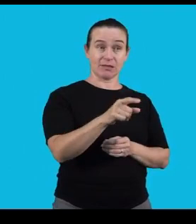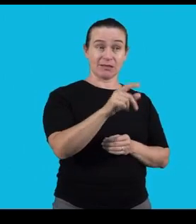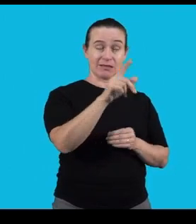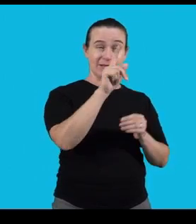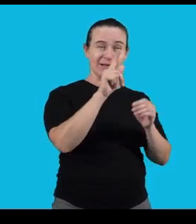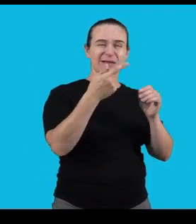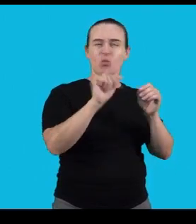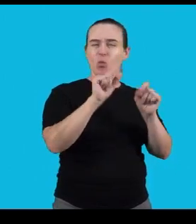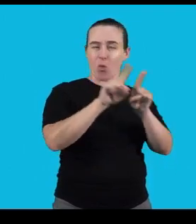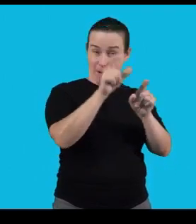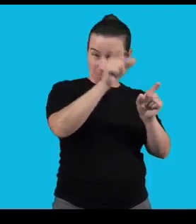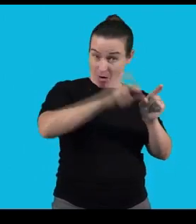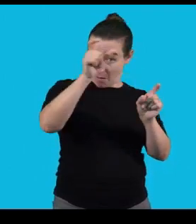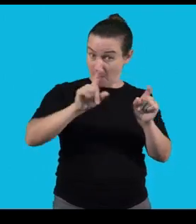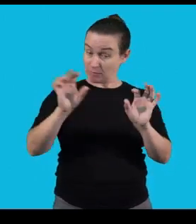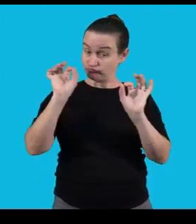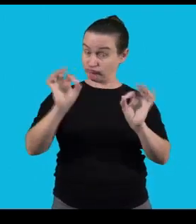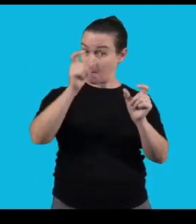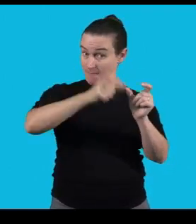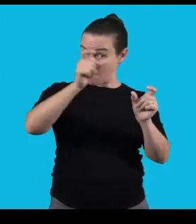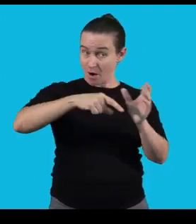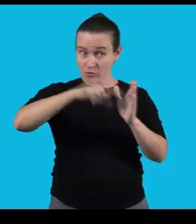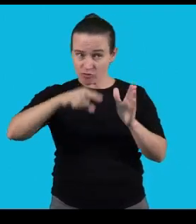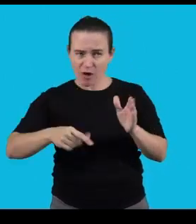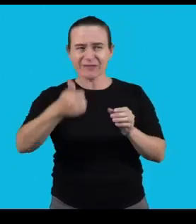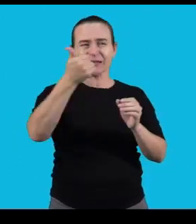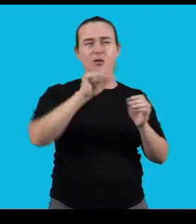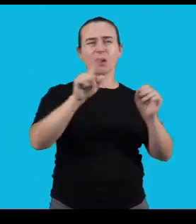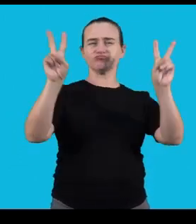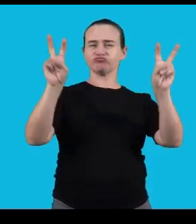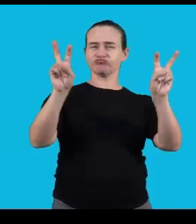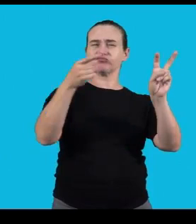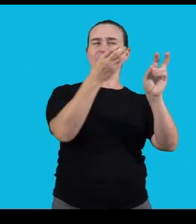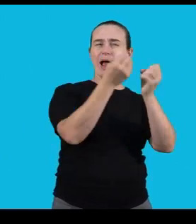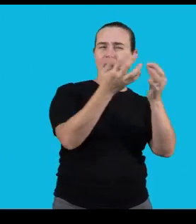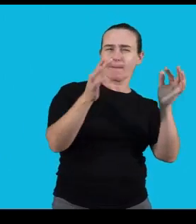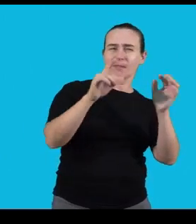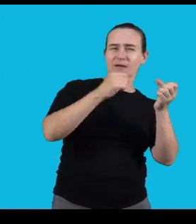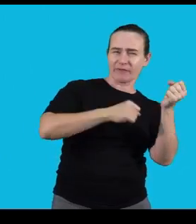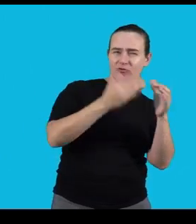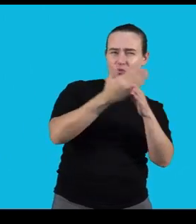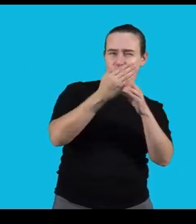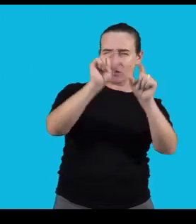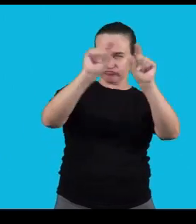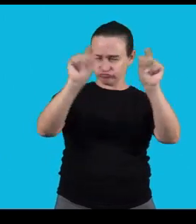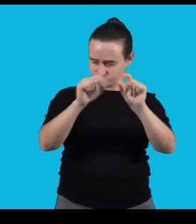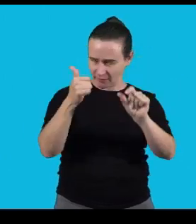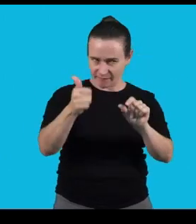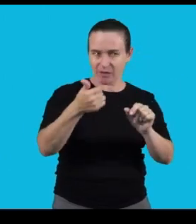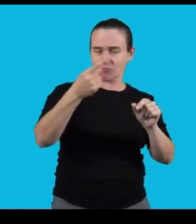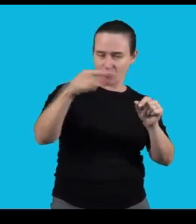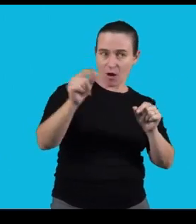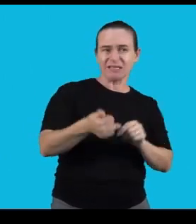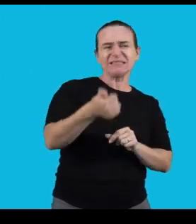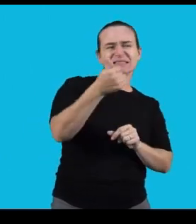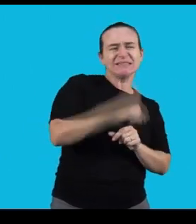and it's going to be caption. The number of factory workers with hearing loss from 2014 to 2018, another mark. Scaling. So we are looking